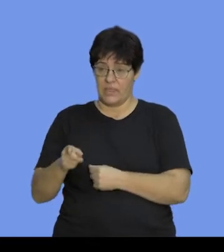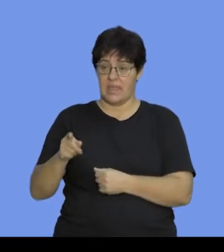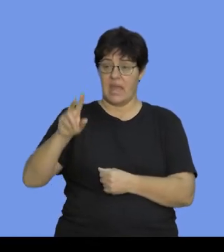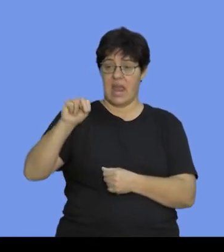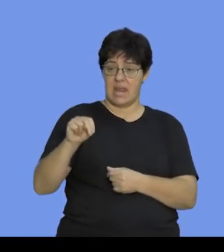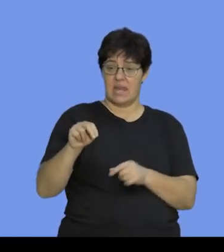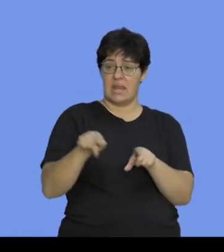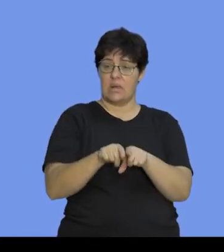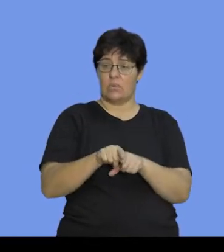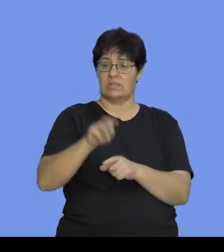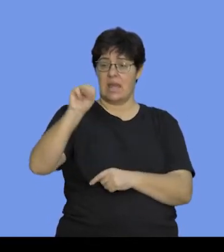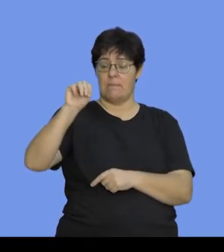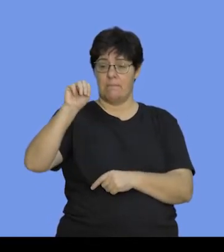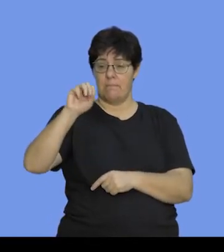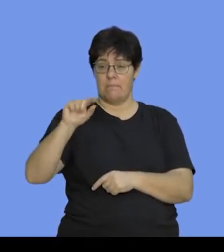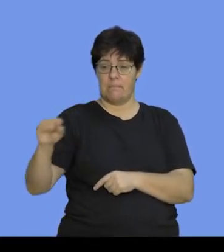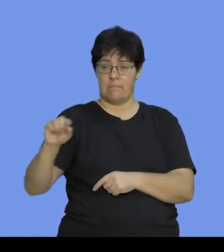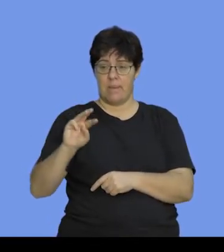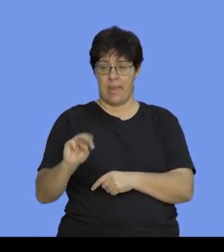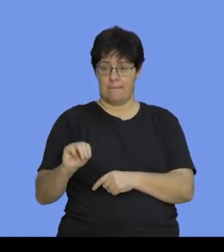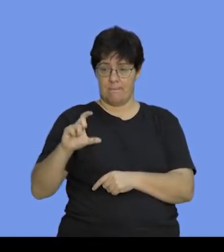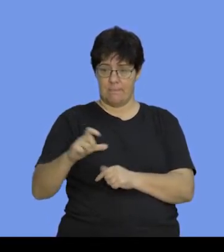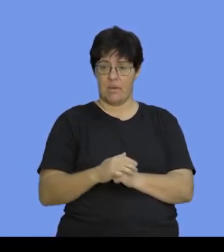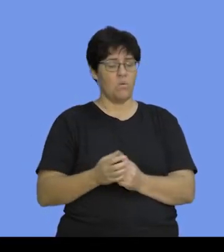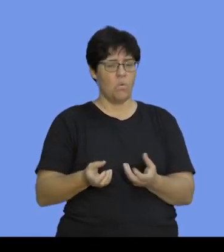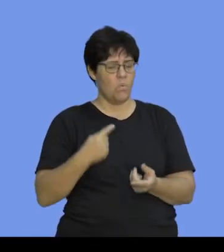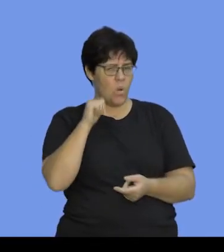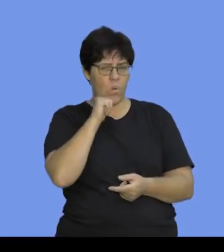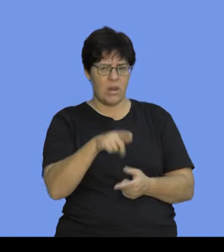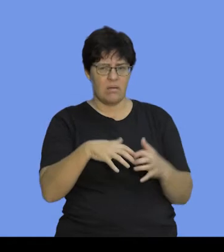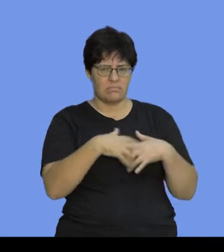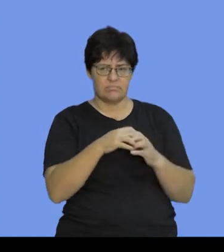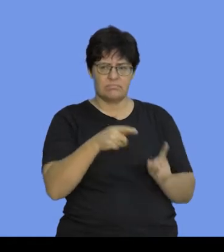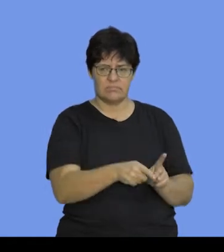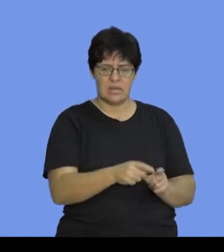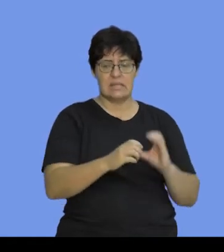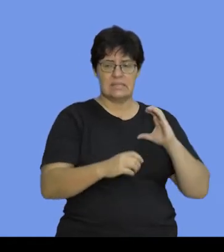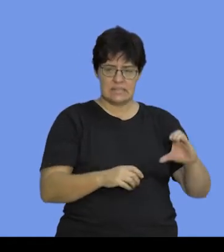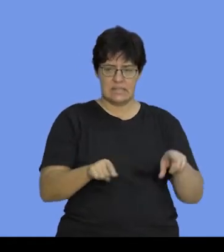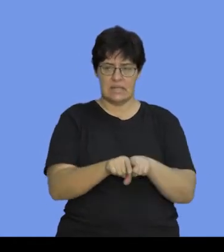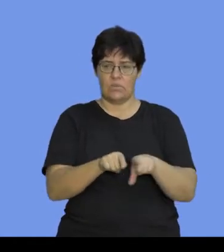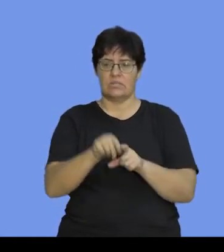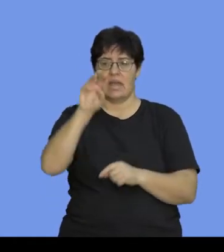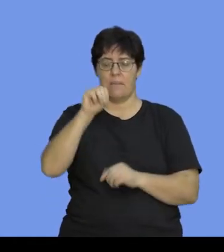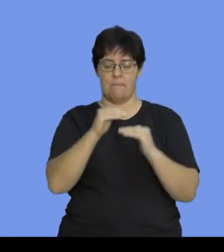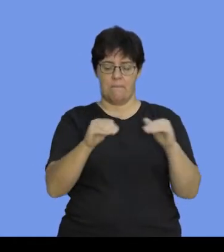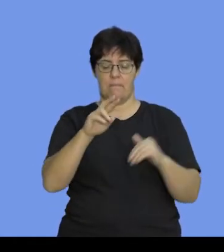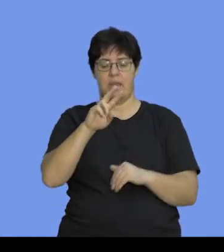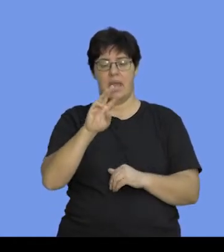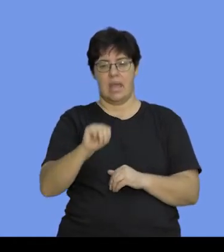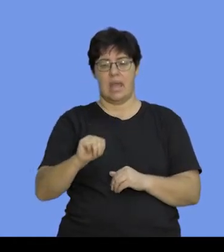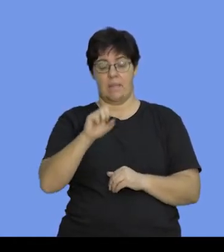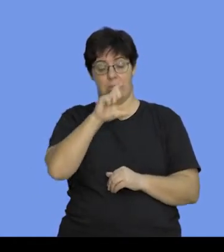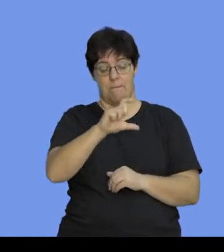is about the mole, it gives us this version. When do we use this equation? We shall establish as we go along that if we've got a mass